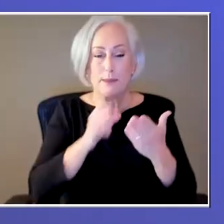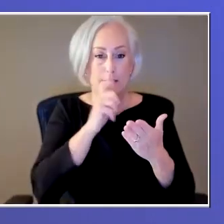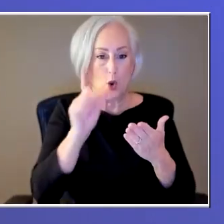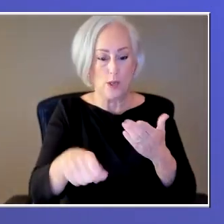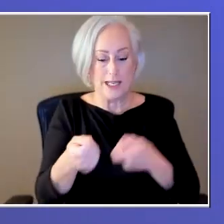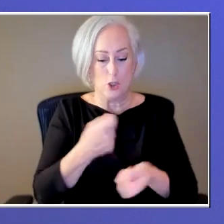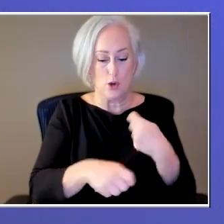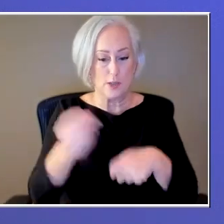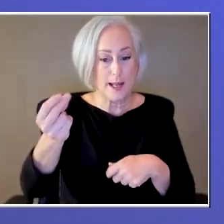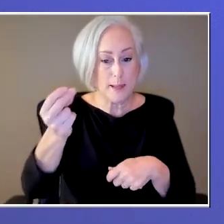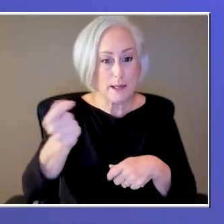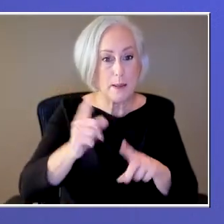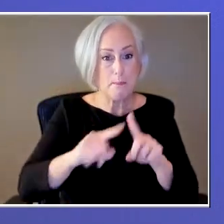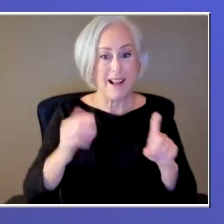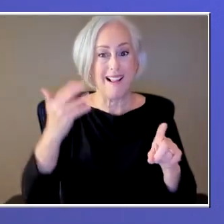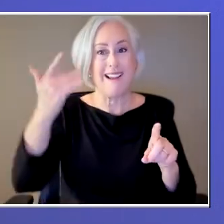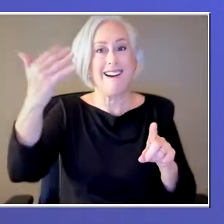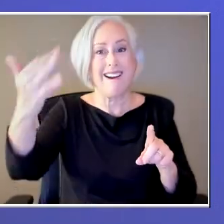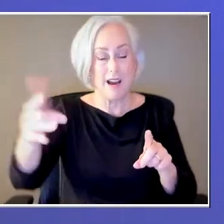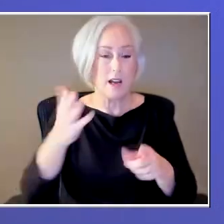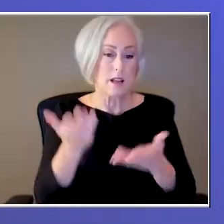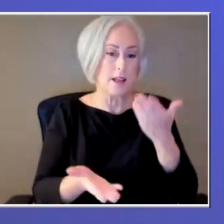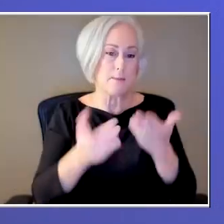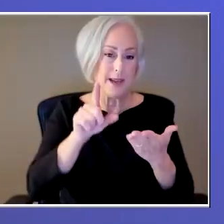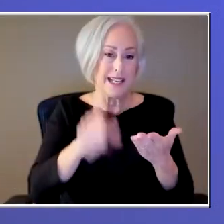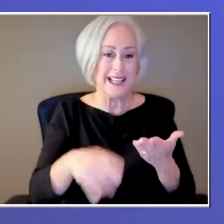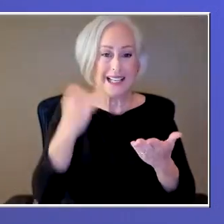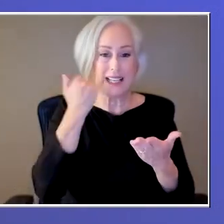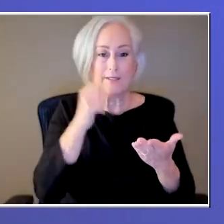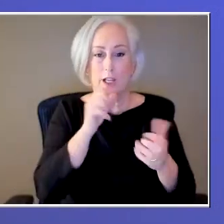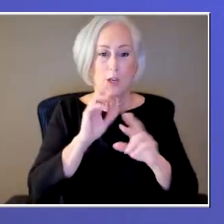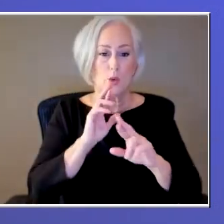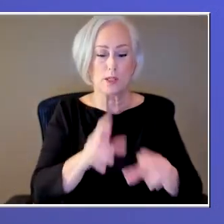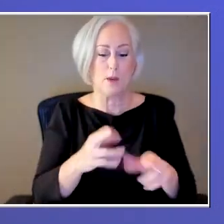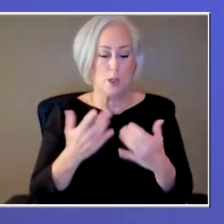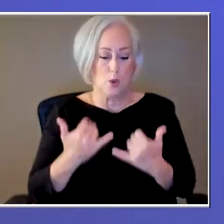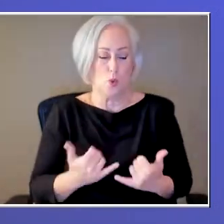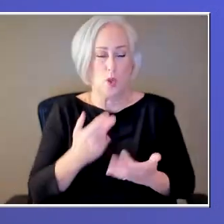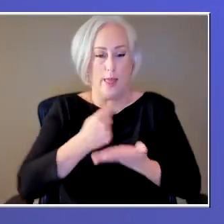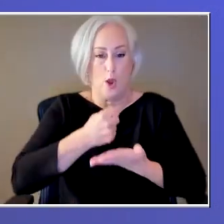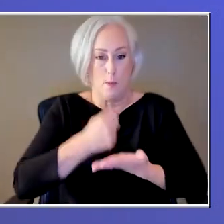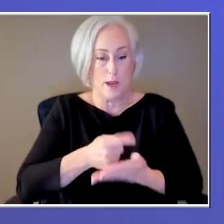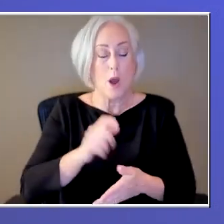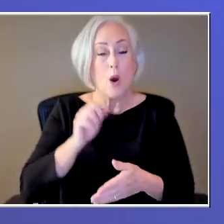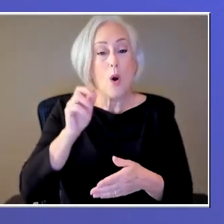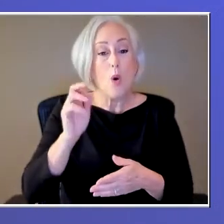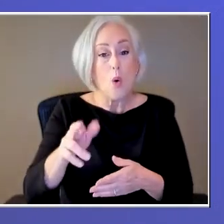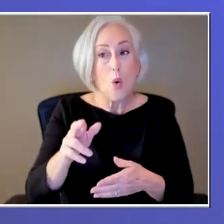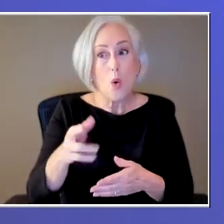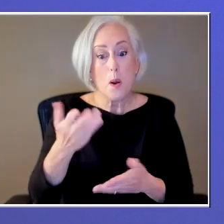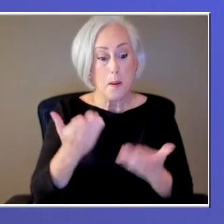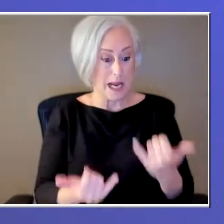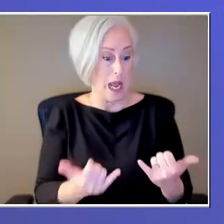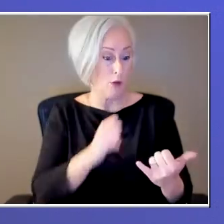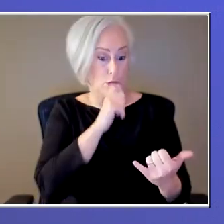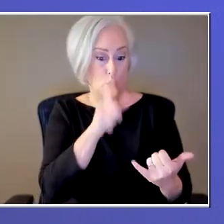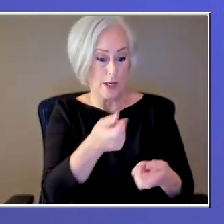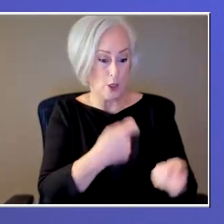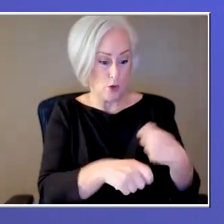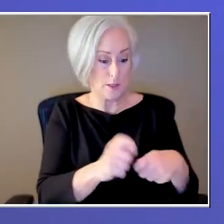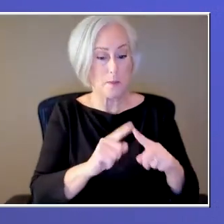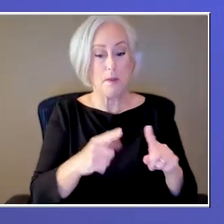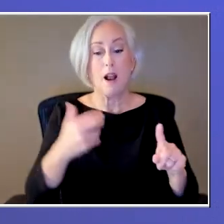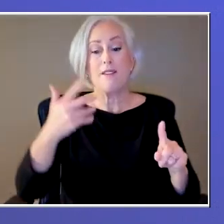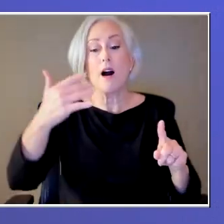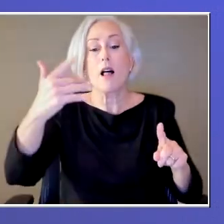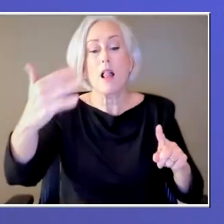but they might down the road if they don't respond well to current therapy, or they don't need one right now, but there's going to be a time where they progress and